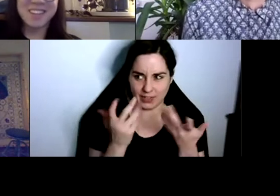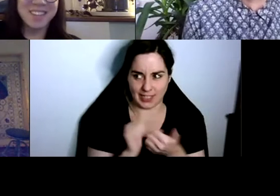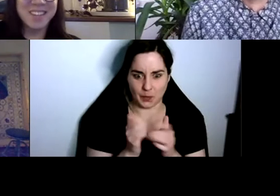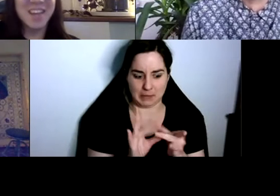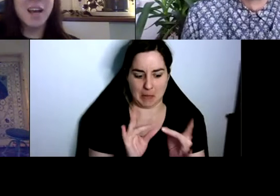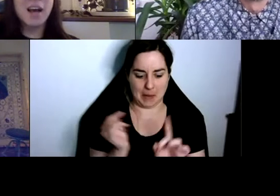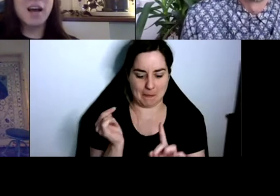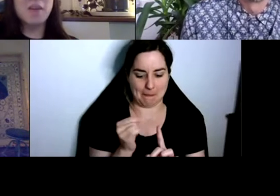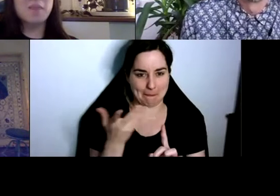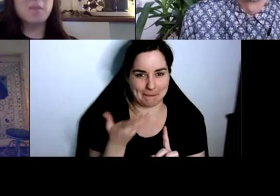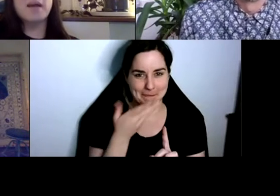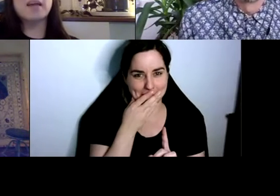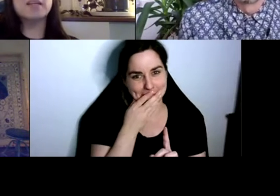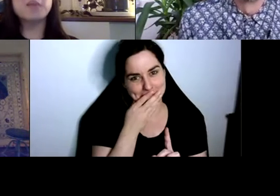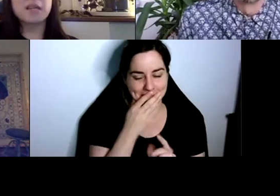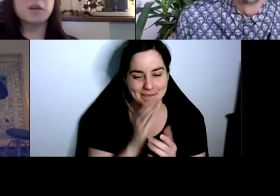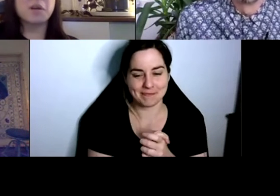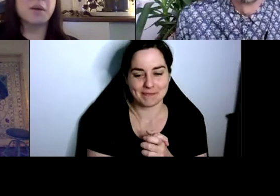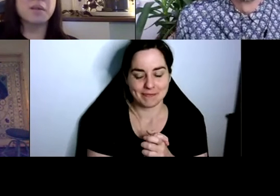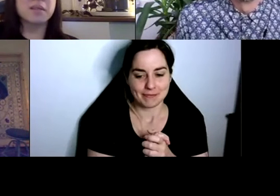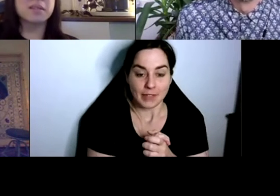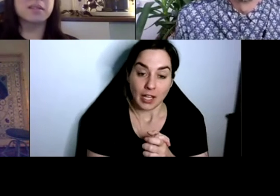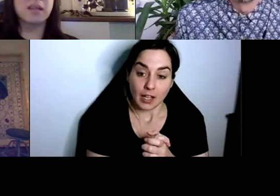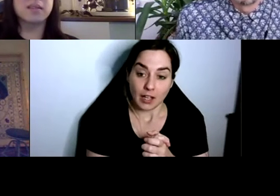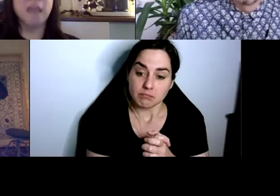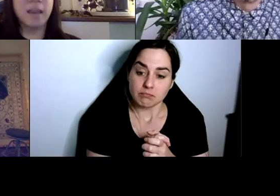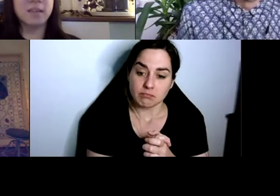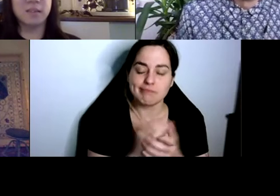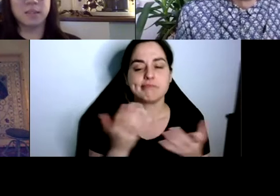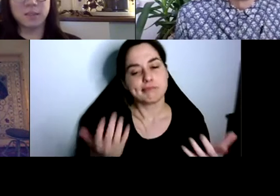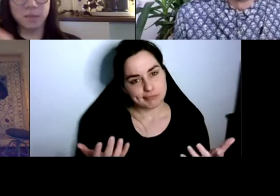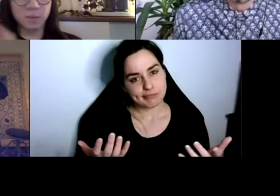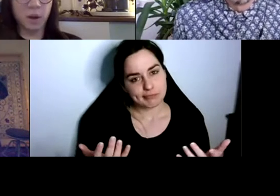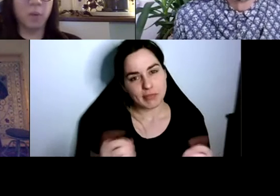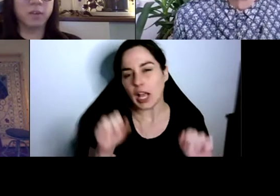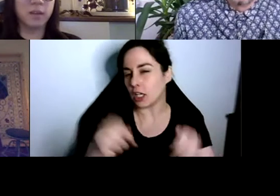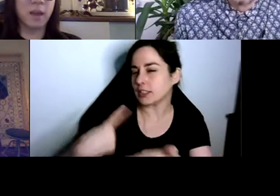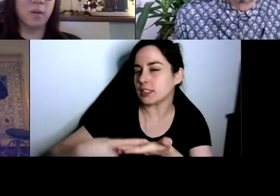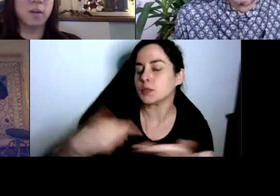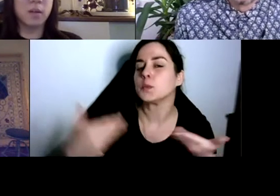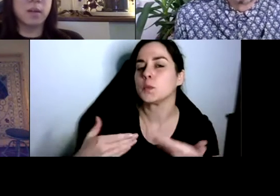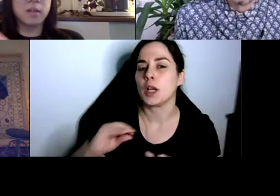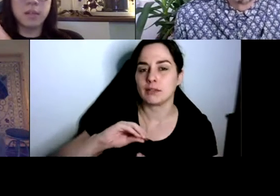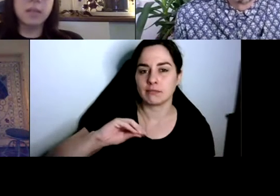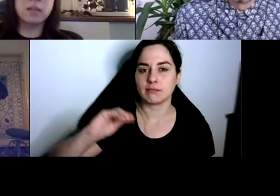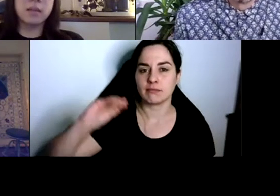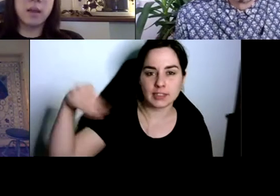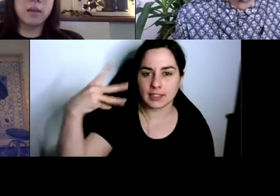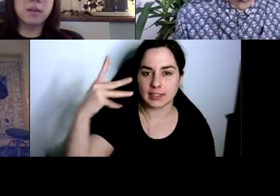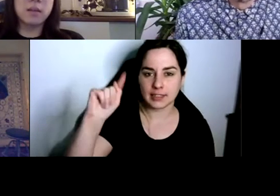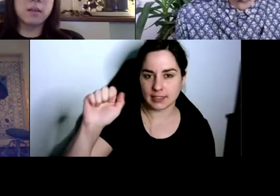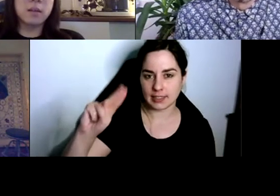that. But I guess what I can talk about is that Tangled, where I work now,